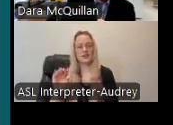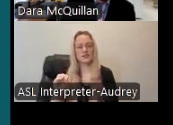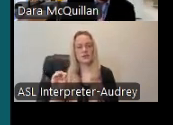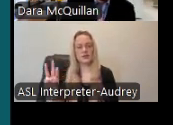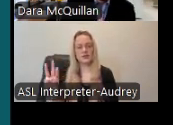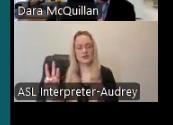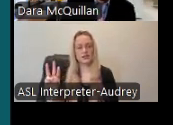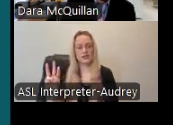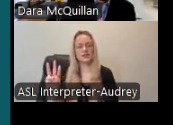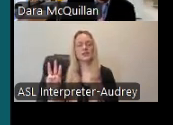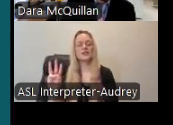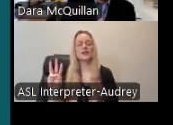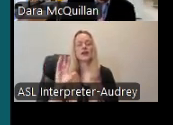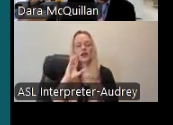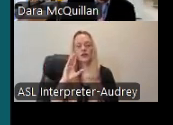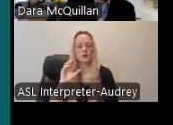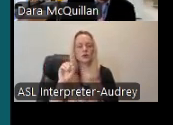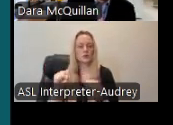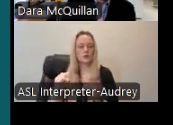5806 to receive help.